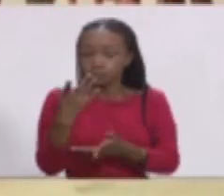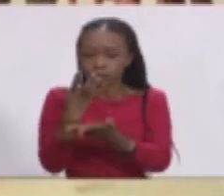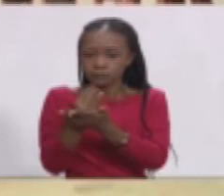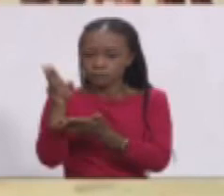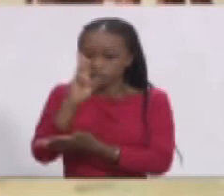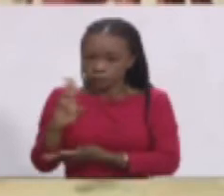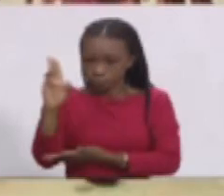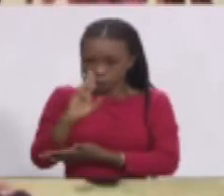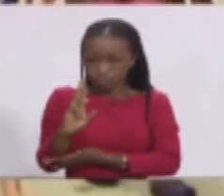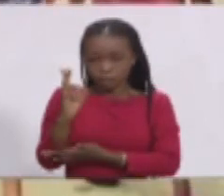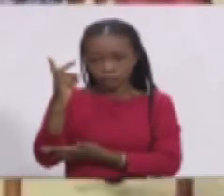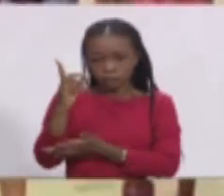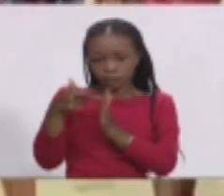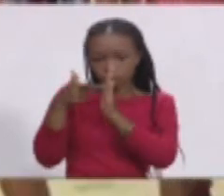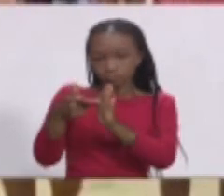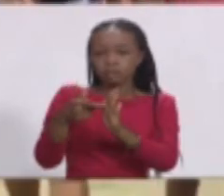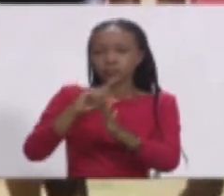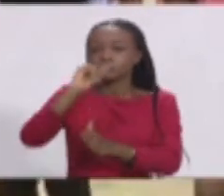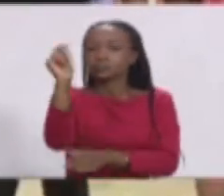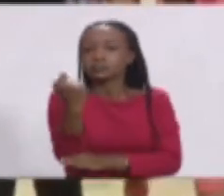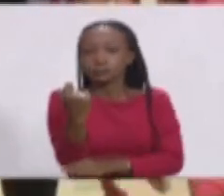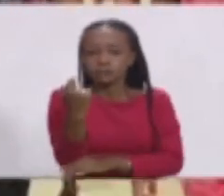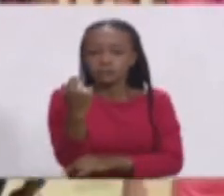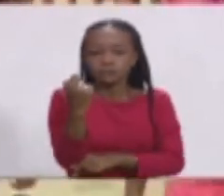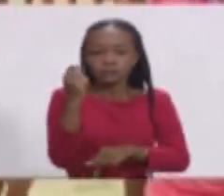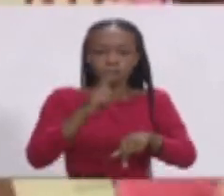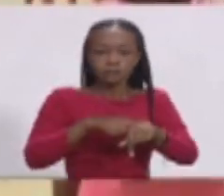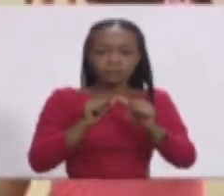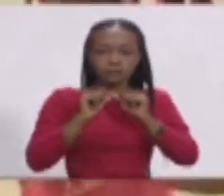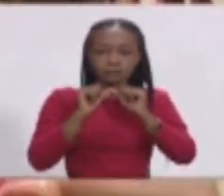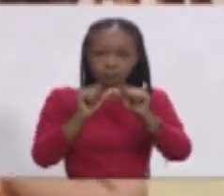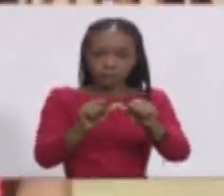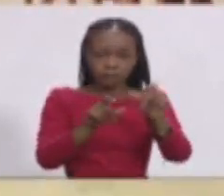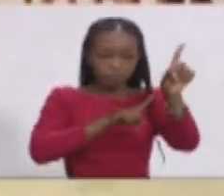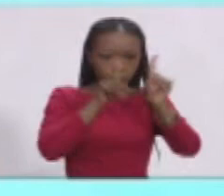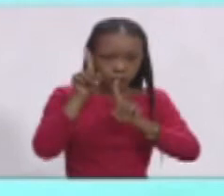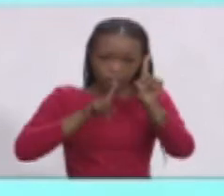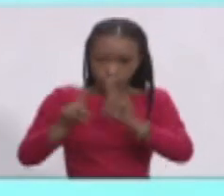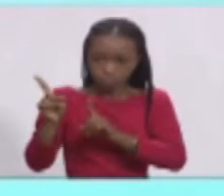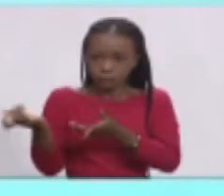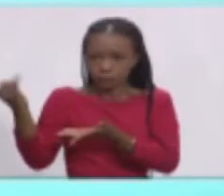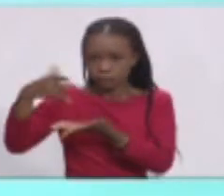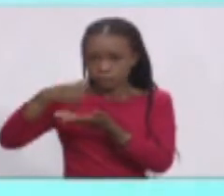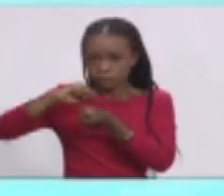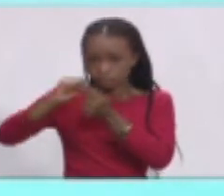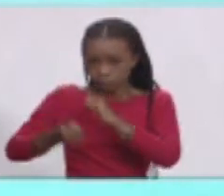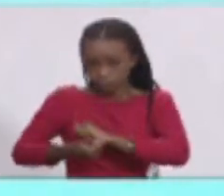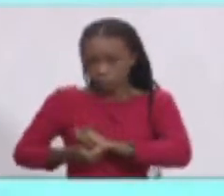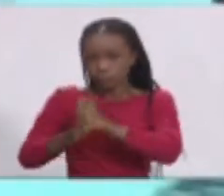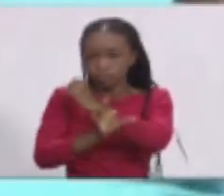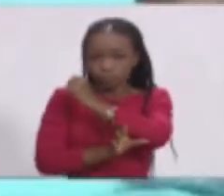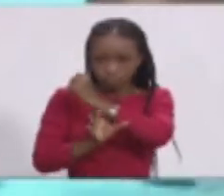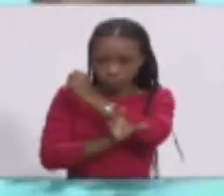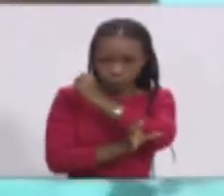for events to market Kenya once the spread of the virus is contained globally. Tourism remains a key foreign exchange earner for the country.